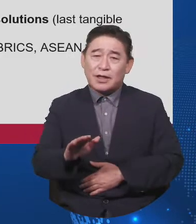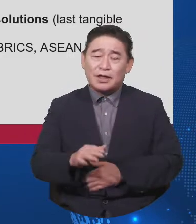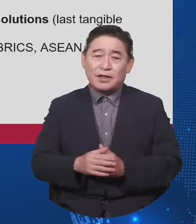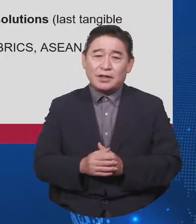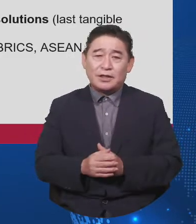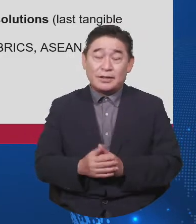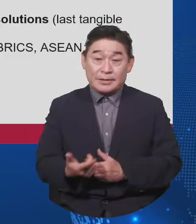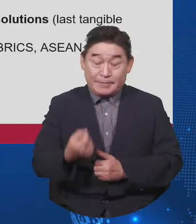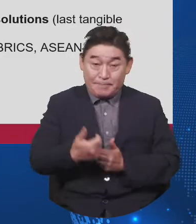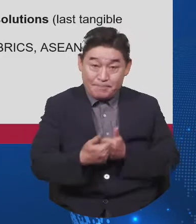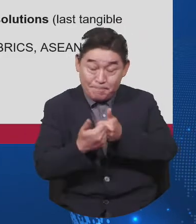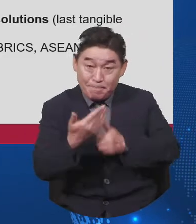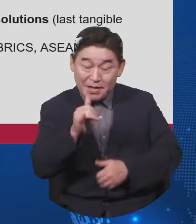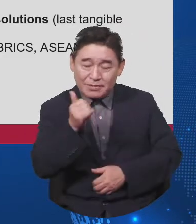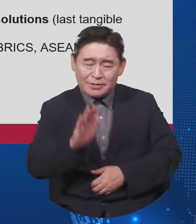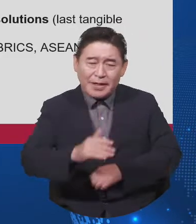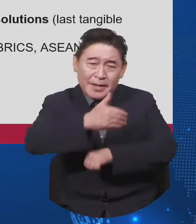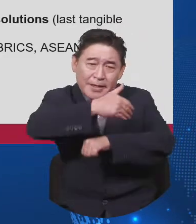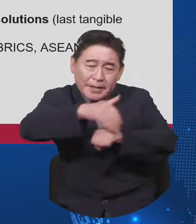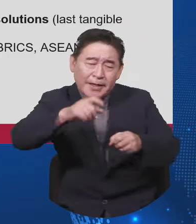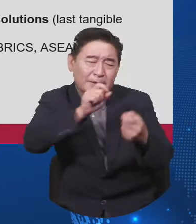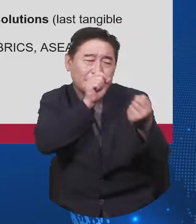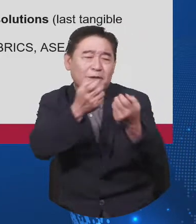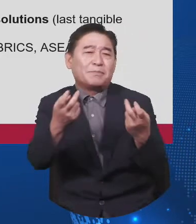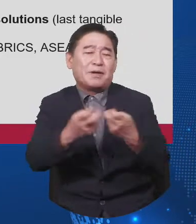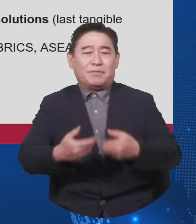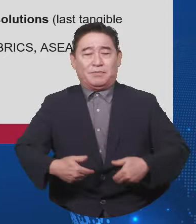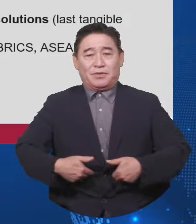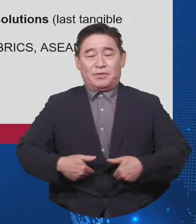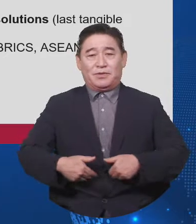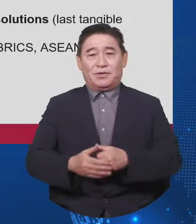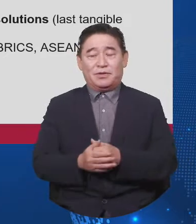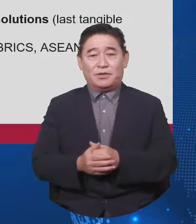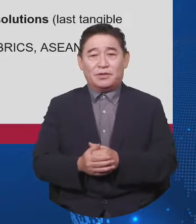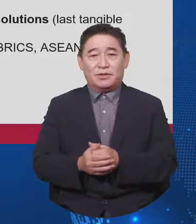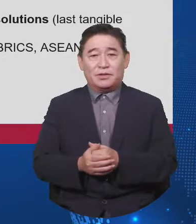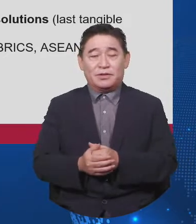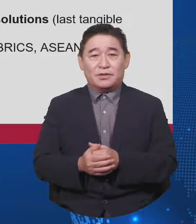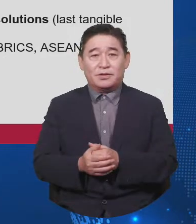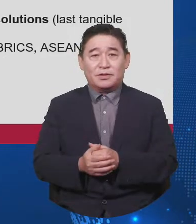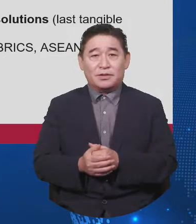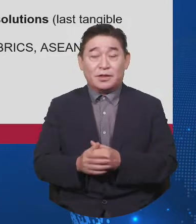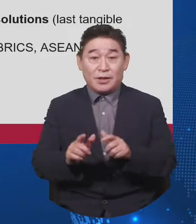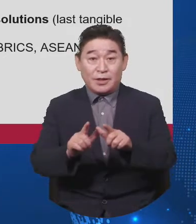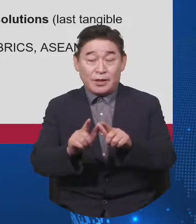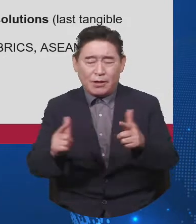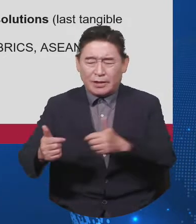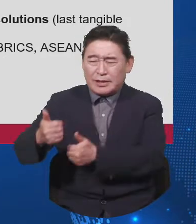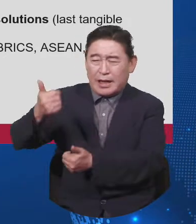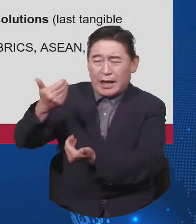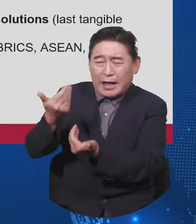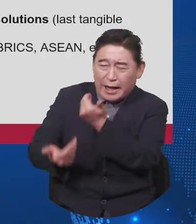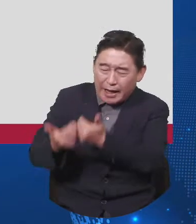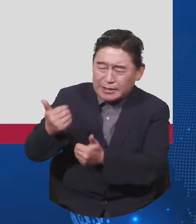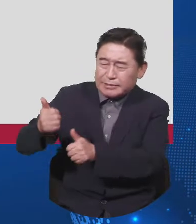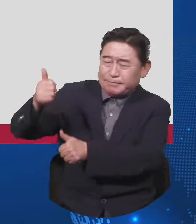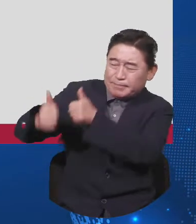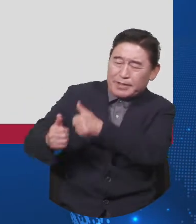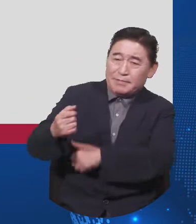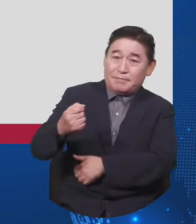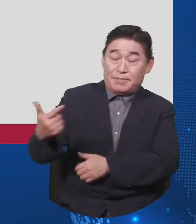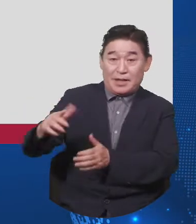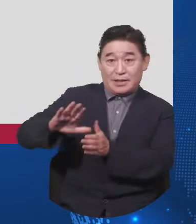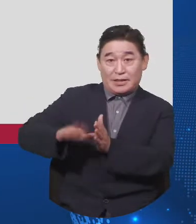one, how to manage the dominance of the geopolitical confrontation. This leads me to my next